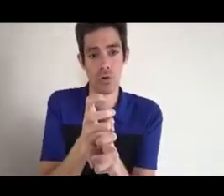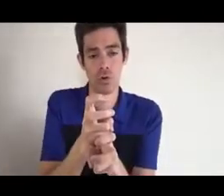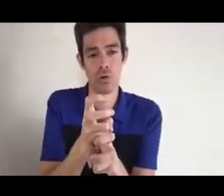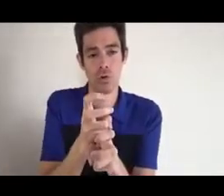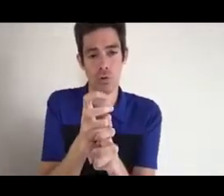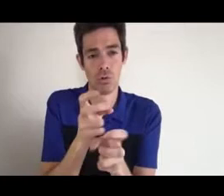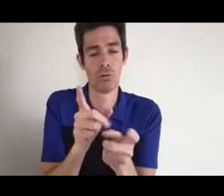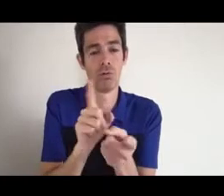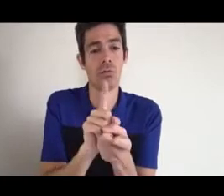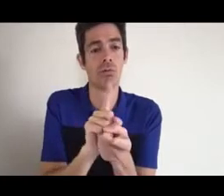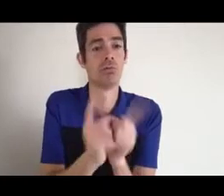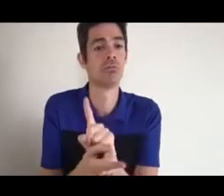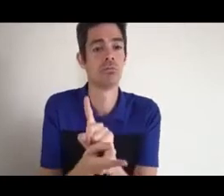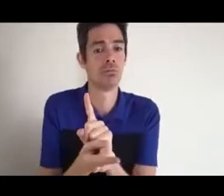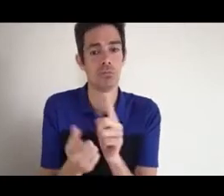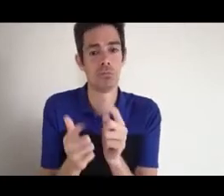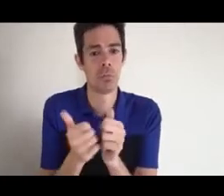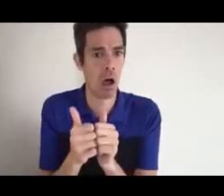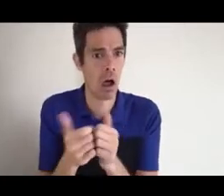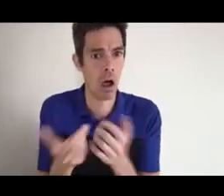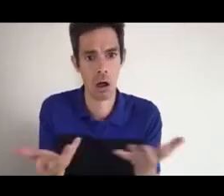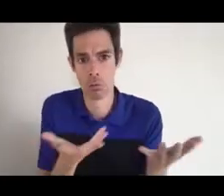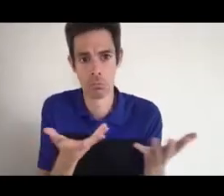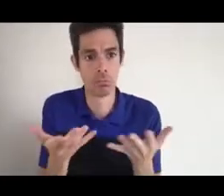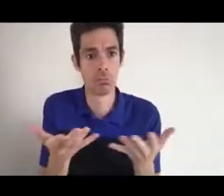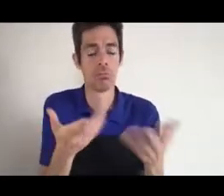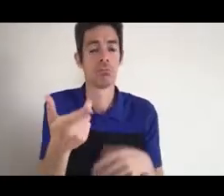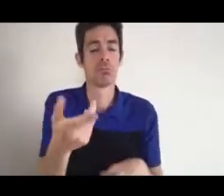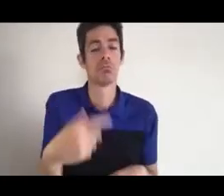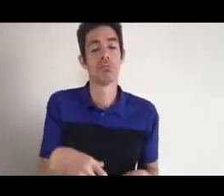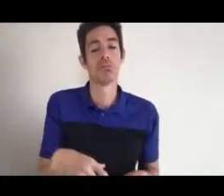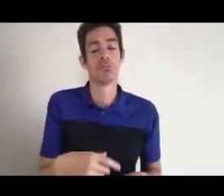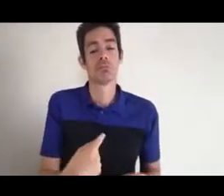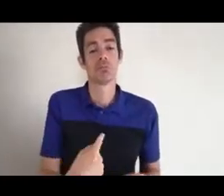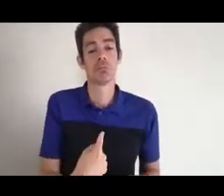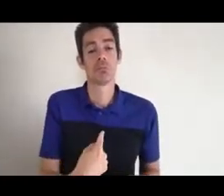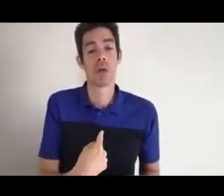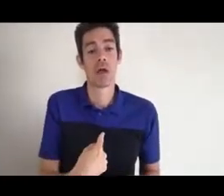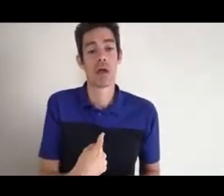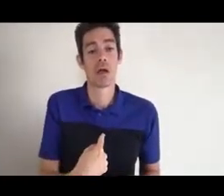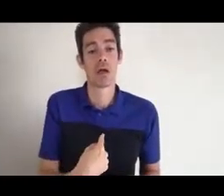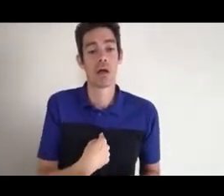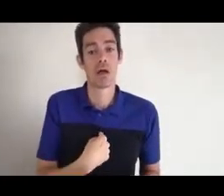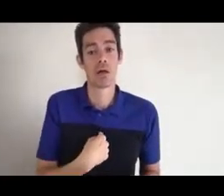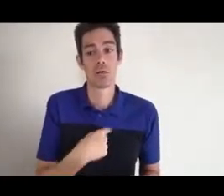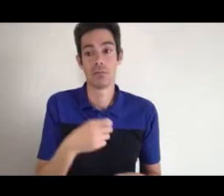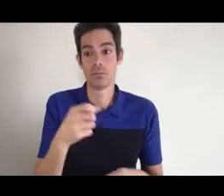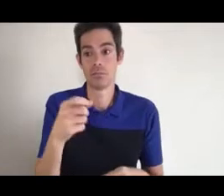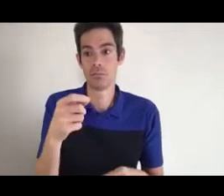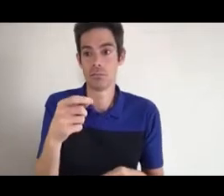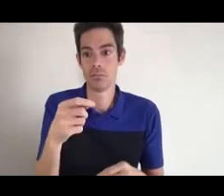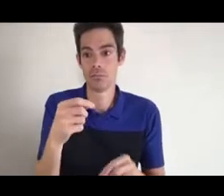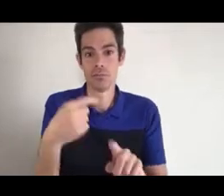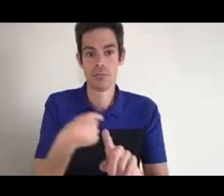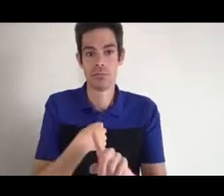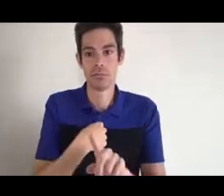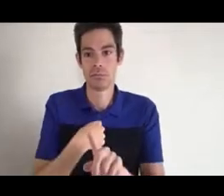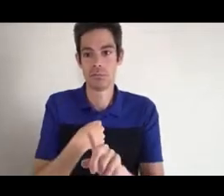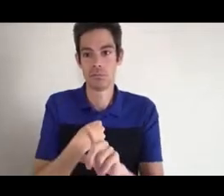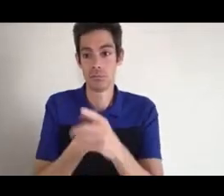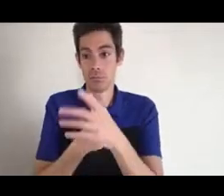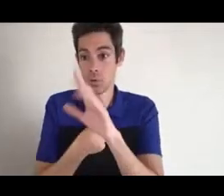expressions, I express hard. So how would you depict this?